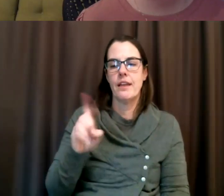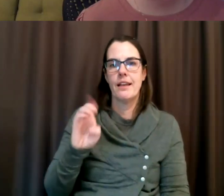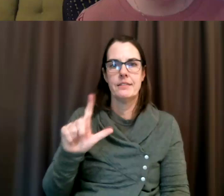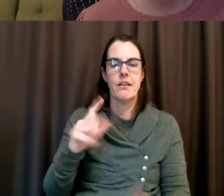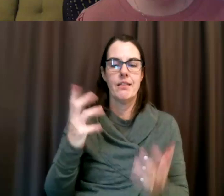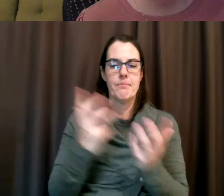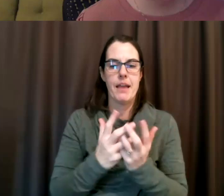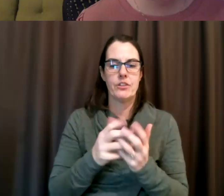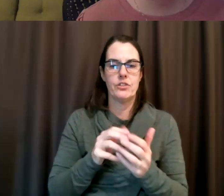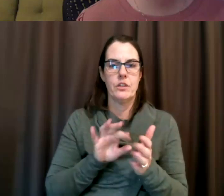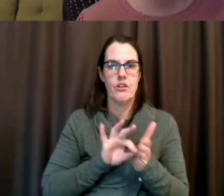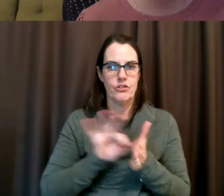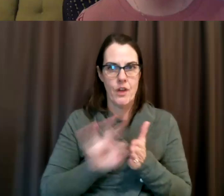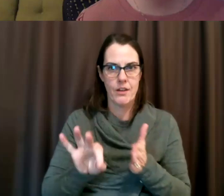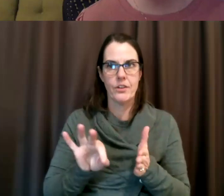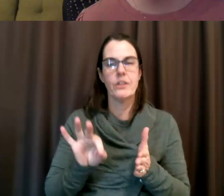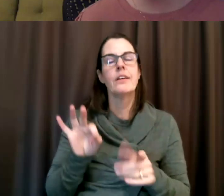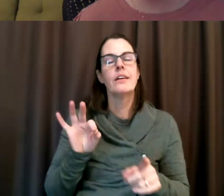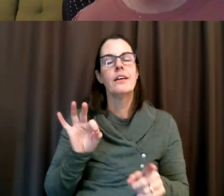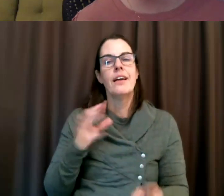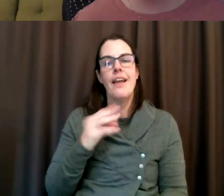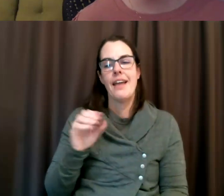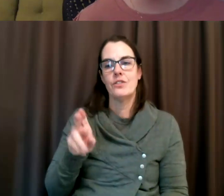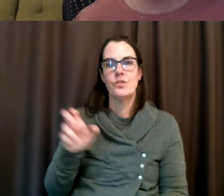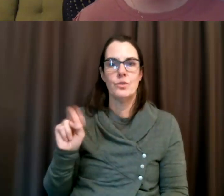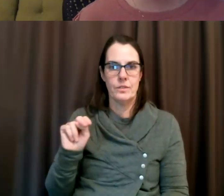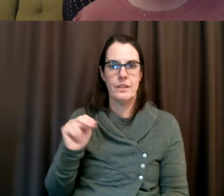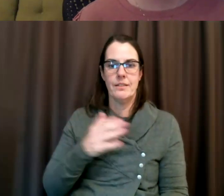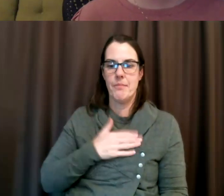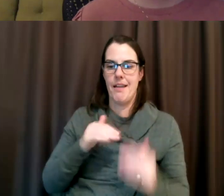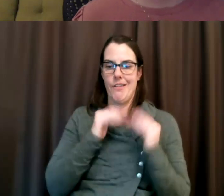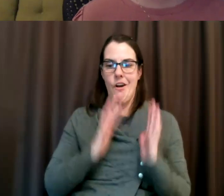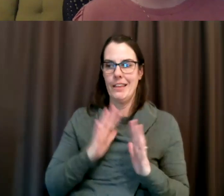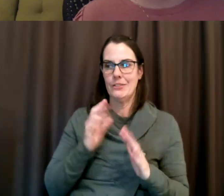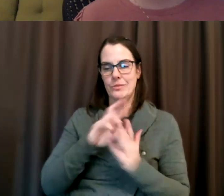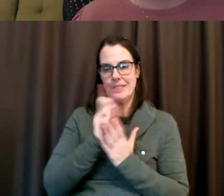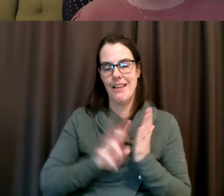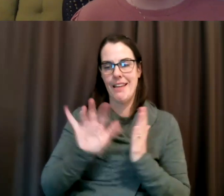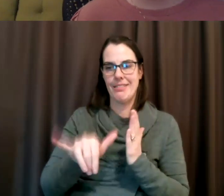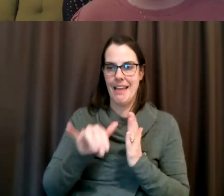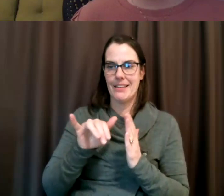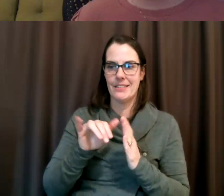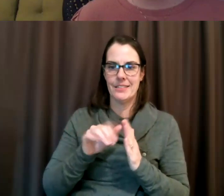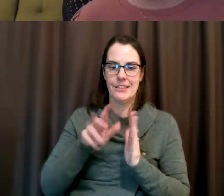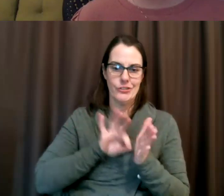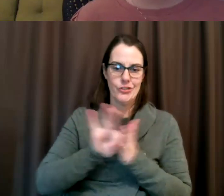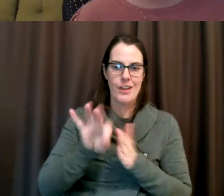similar. And Susan, my colleague who helped design that match tracker tracking spreadsheet, just noted